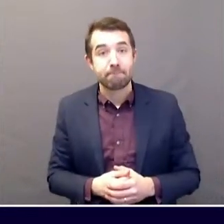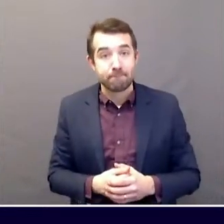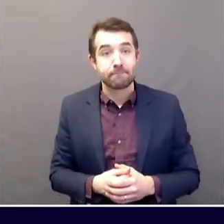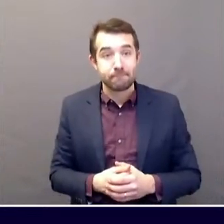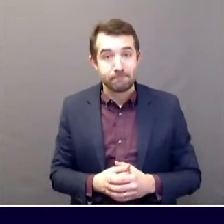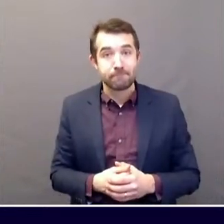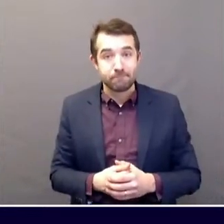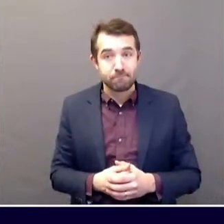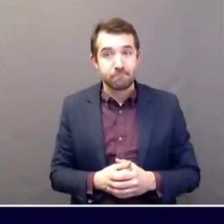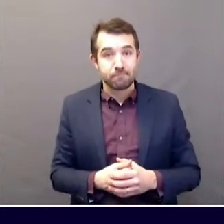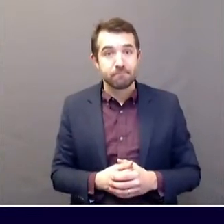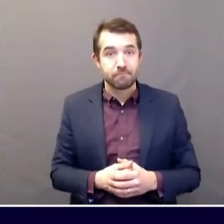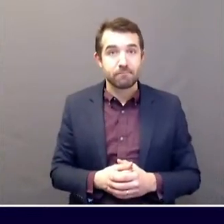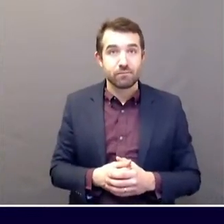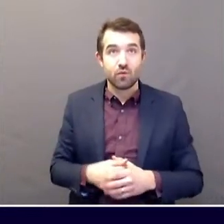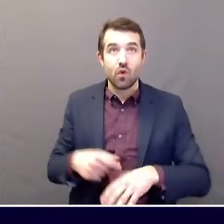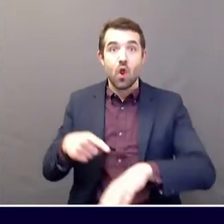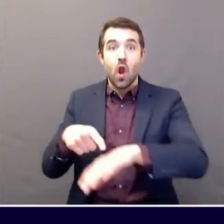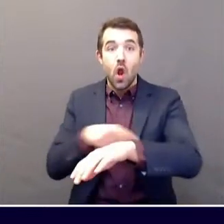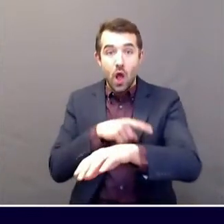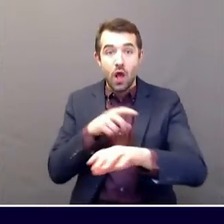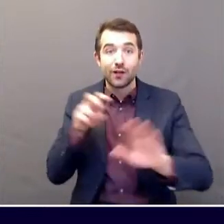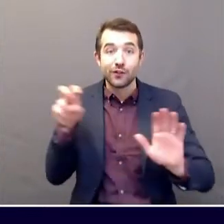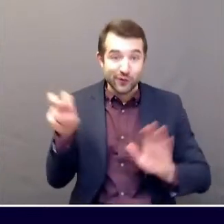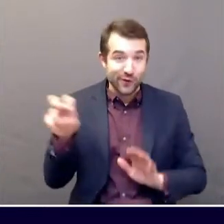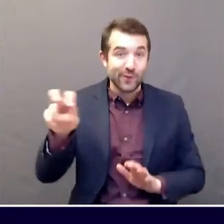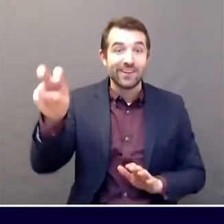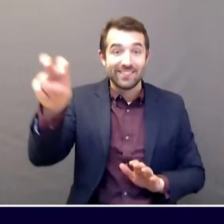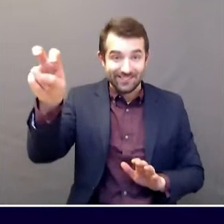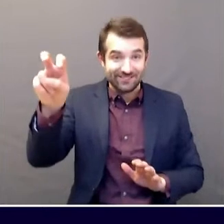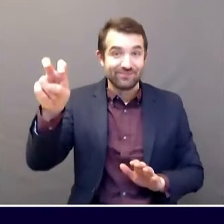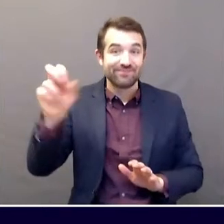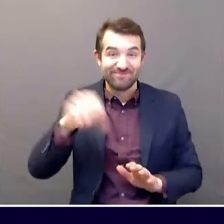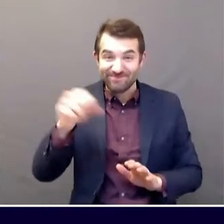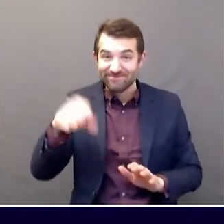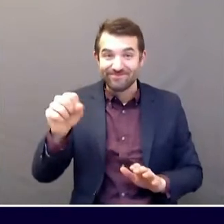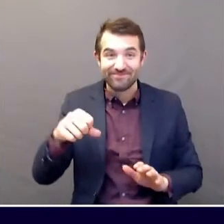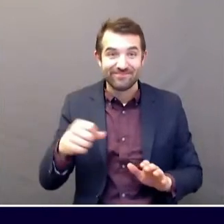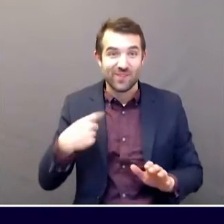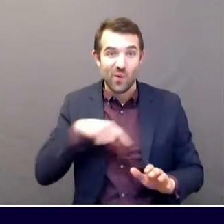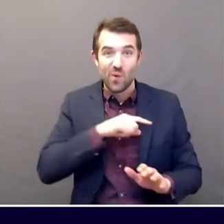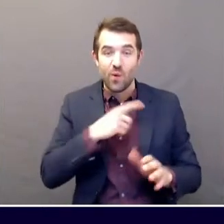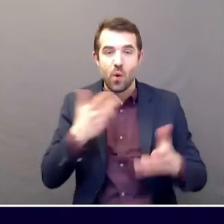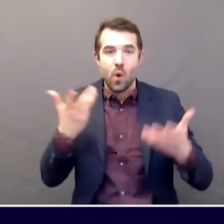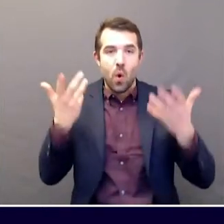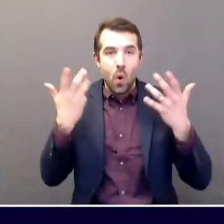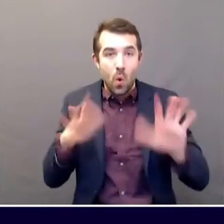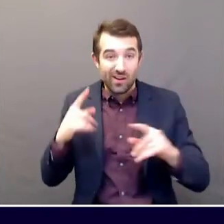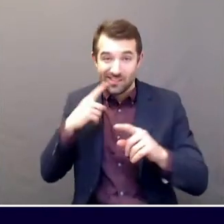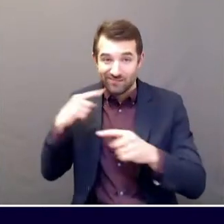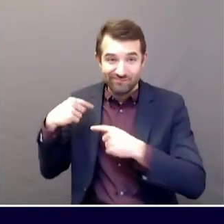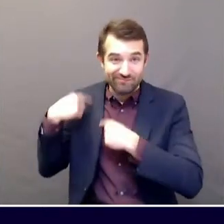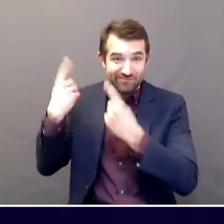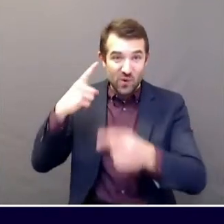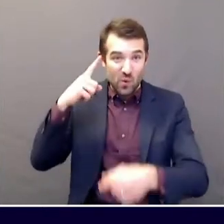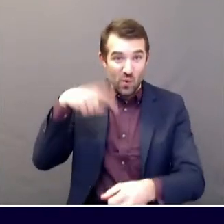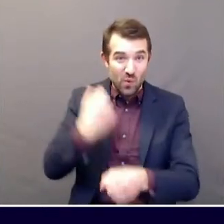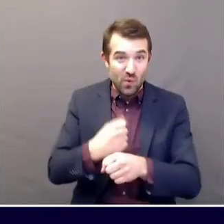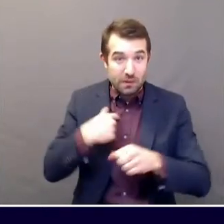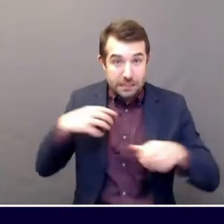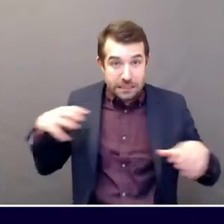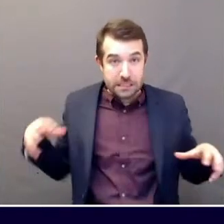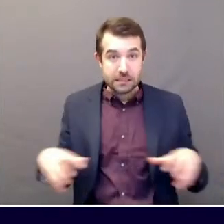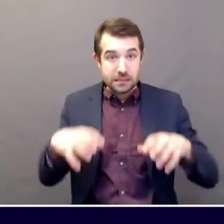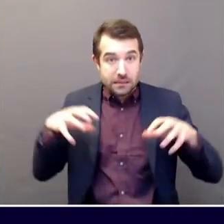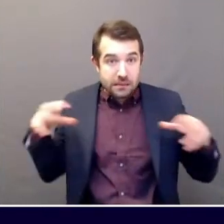it's a long road. It's going to be a long road. We have already come down a very long road, and now we have another one ahead of us.